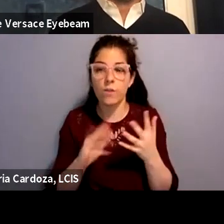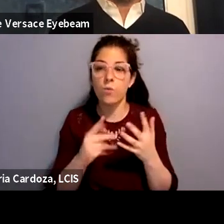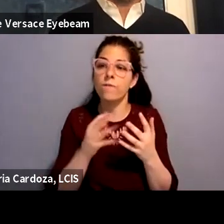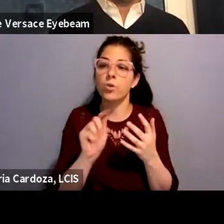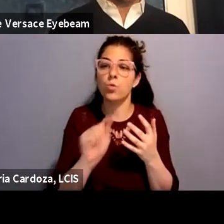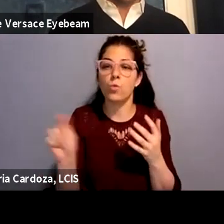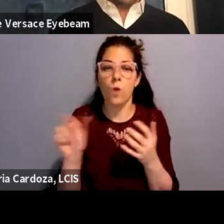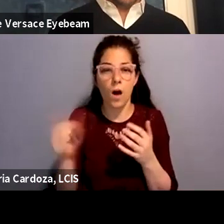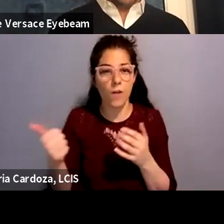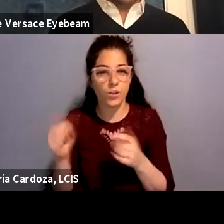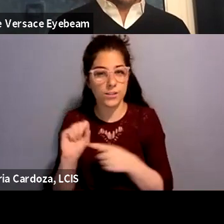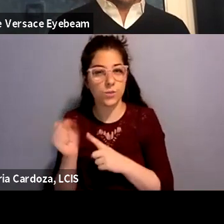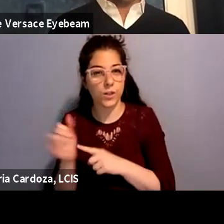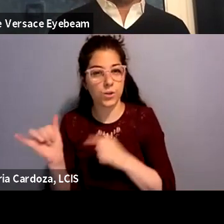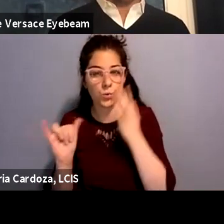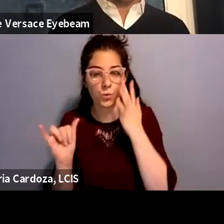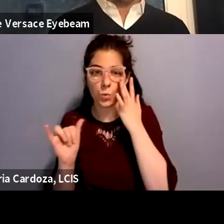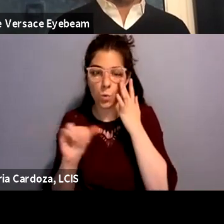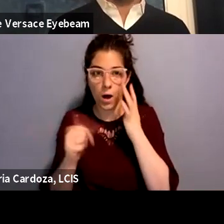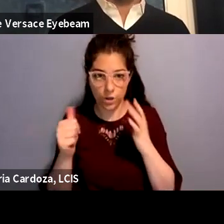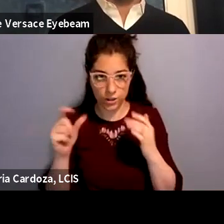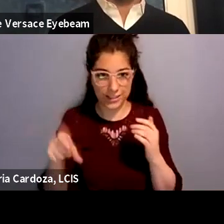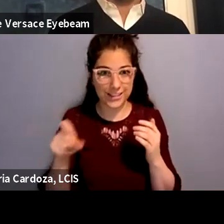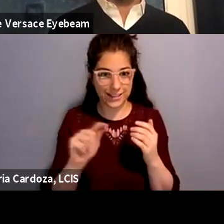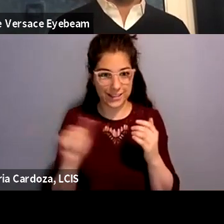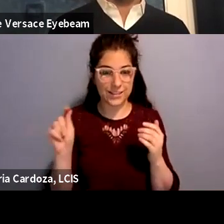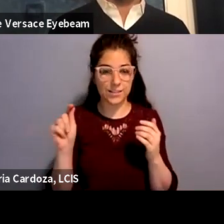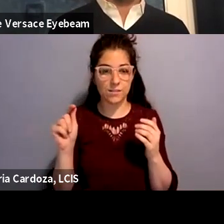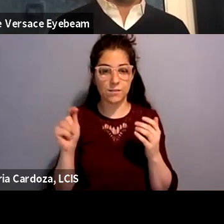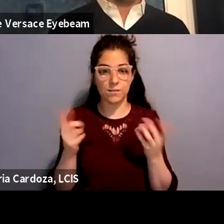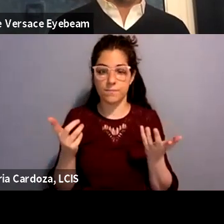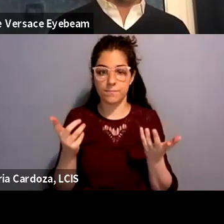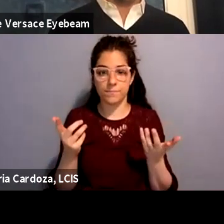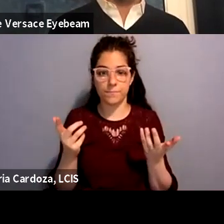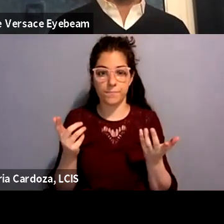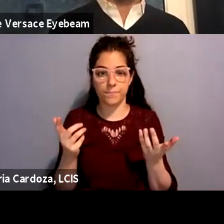other instances and a couple of other needs where, you know,